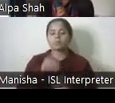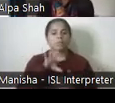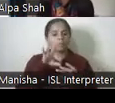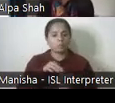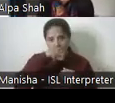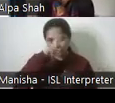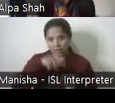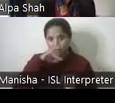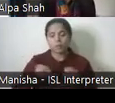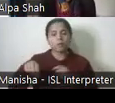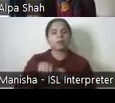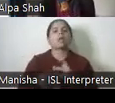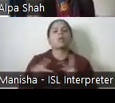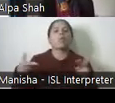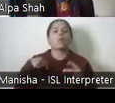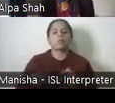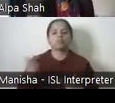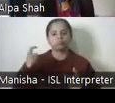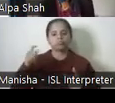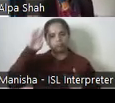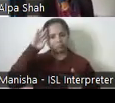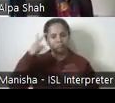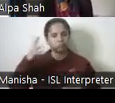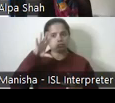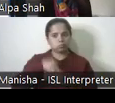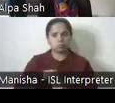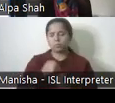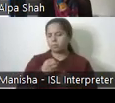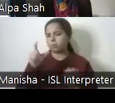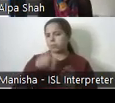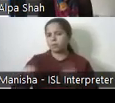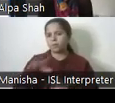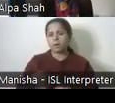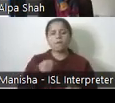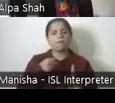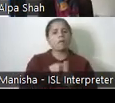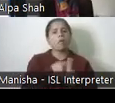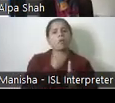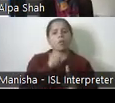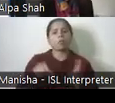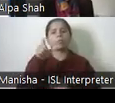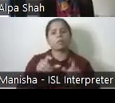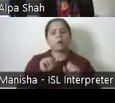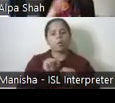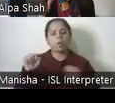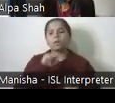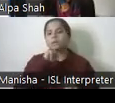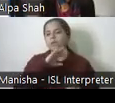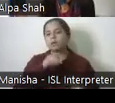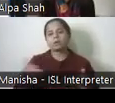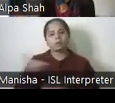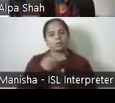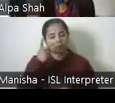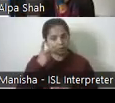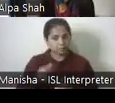brutal military face. Indeed, today the counterinsurgency forces of the Indian state in the forests and hills of India mark a kind of